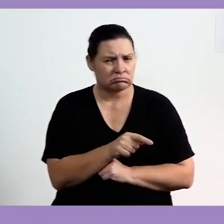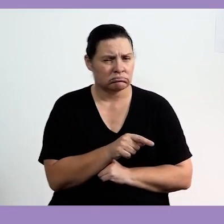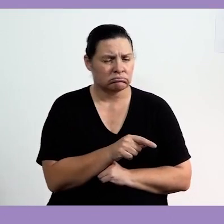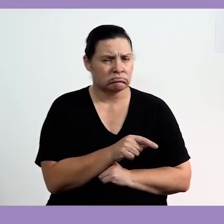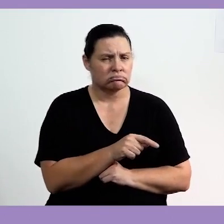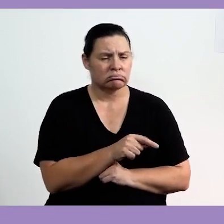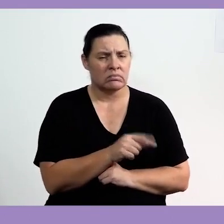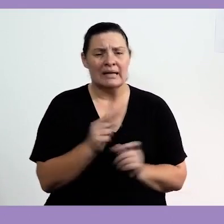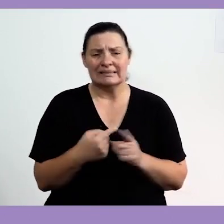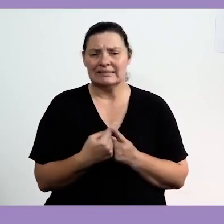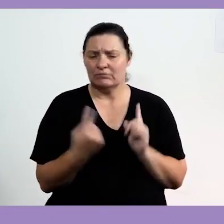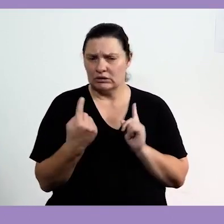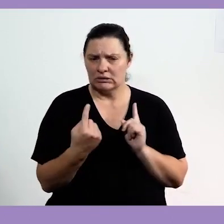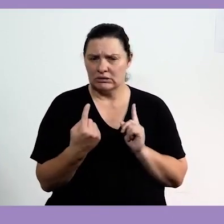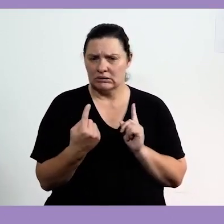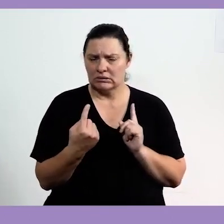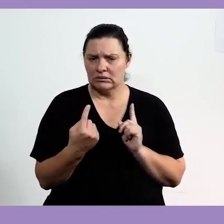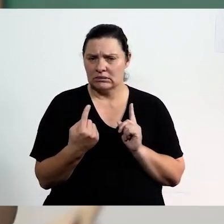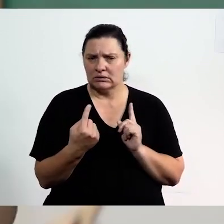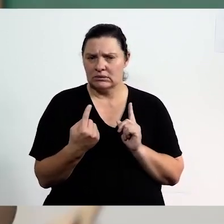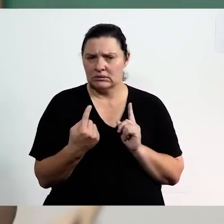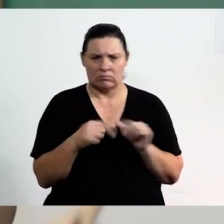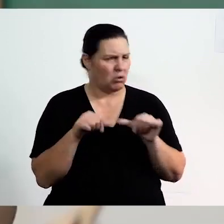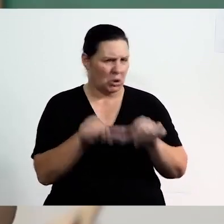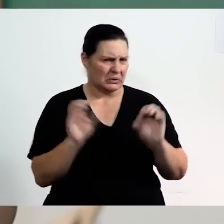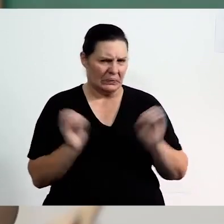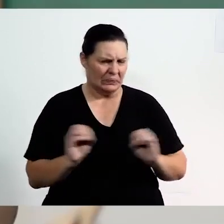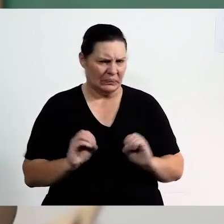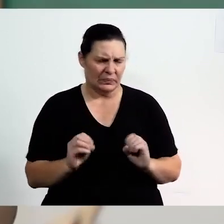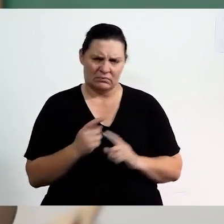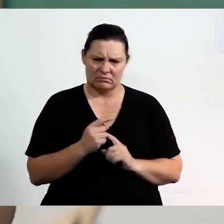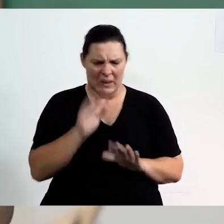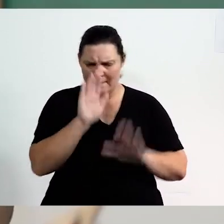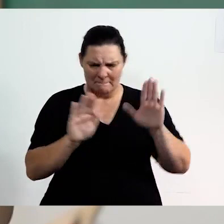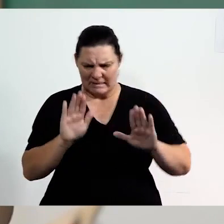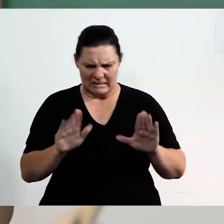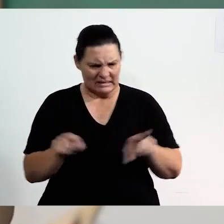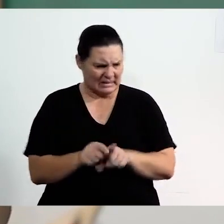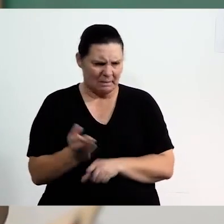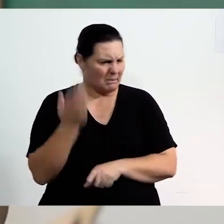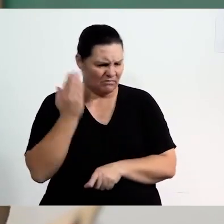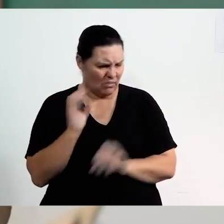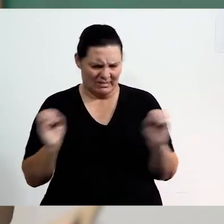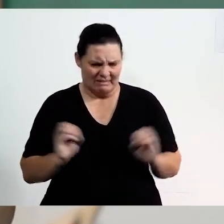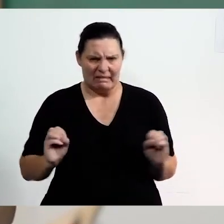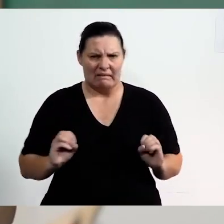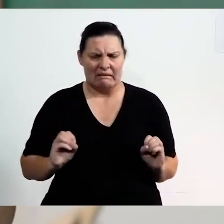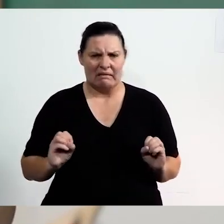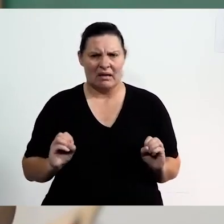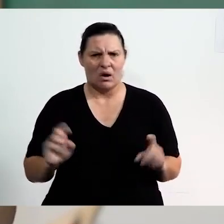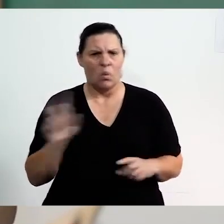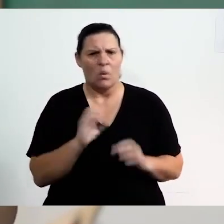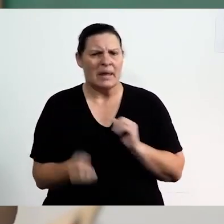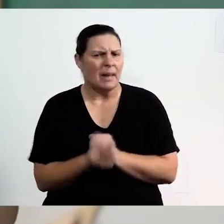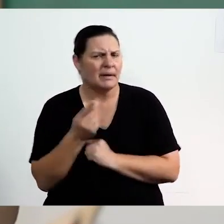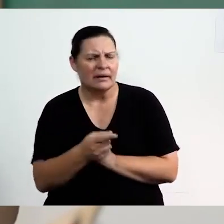here, and the difference doesn't have, first of all, it's not constant, and it doesn't have a pattern like our previous patterns.